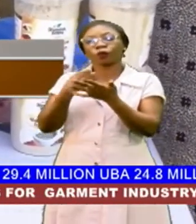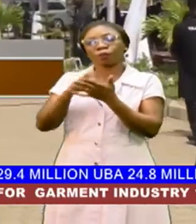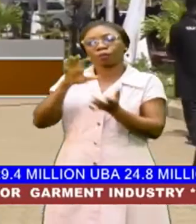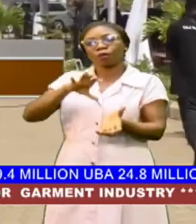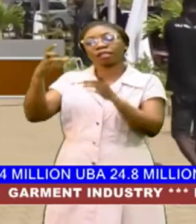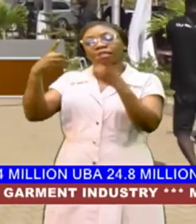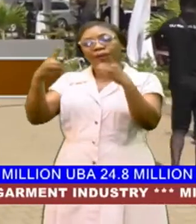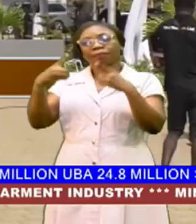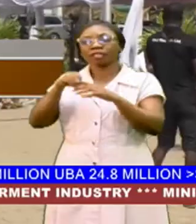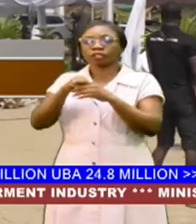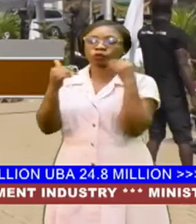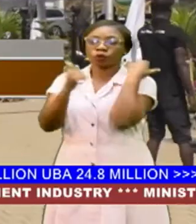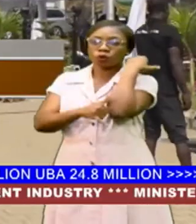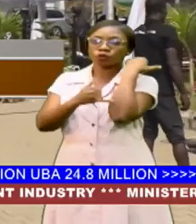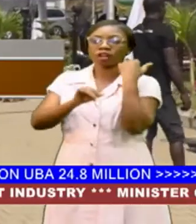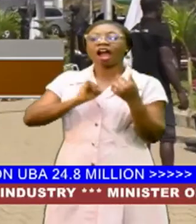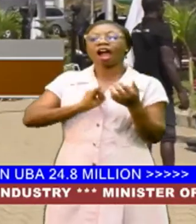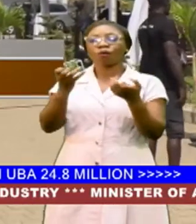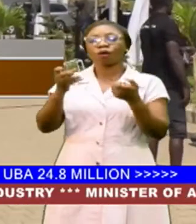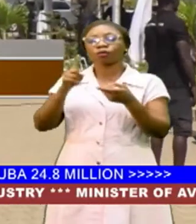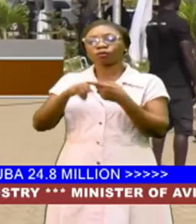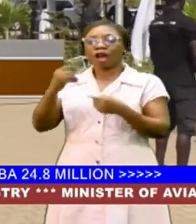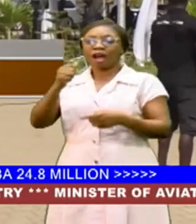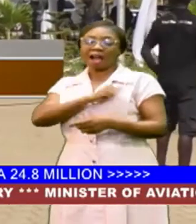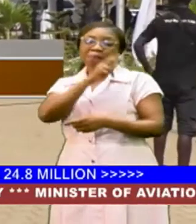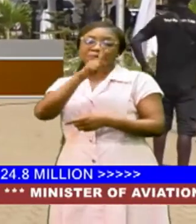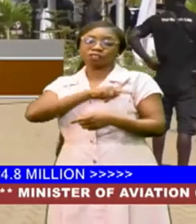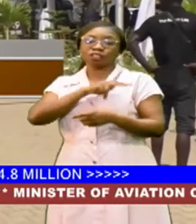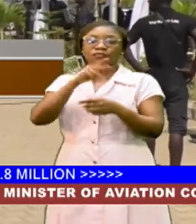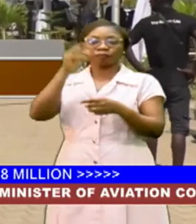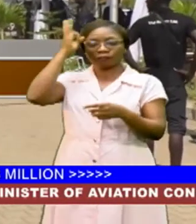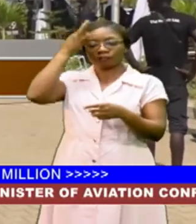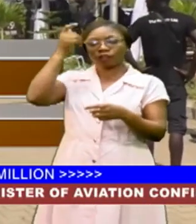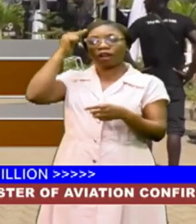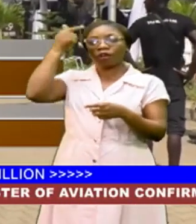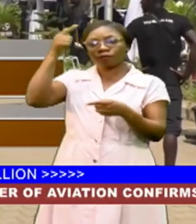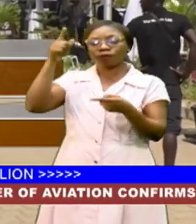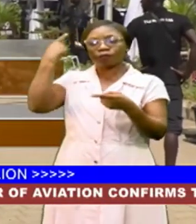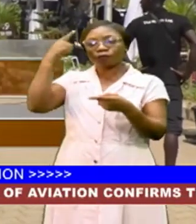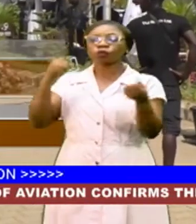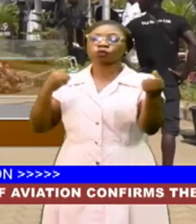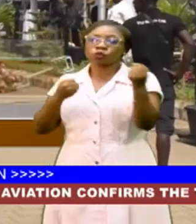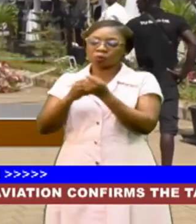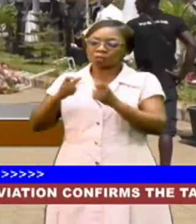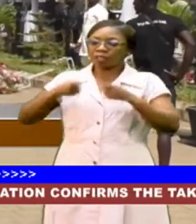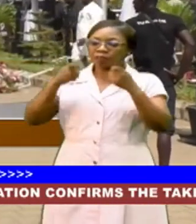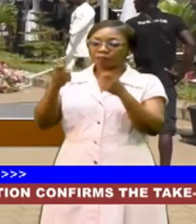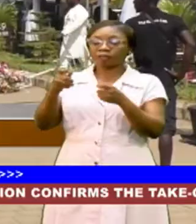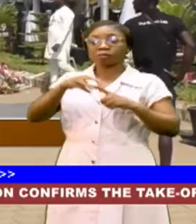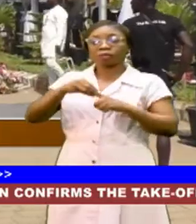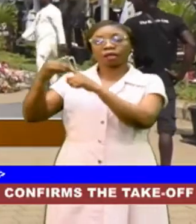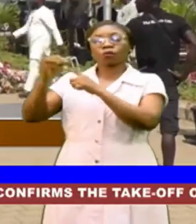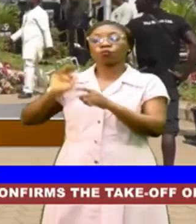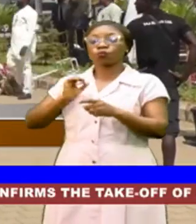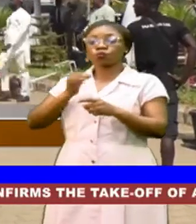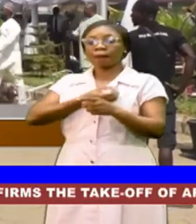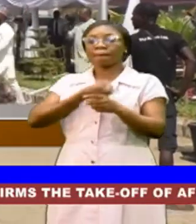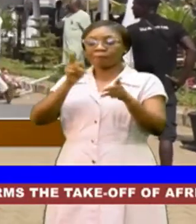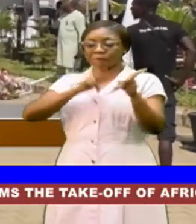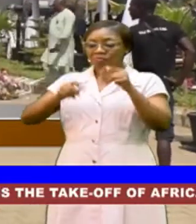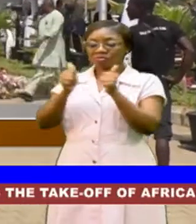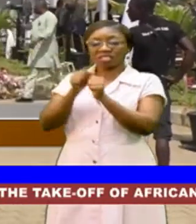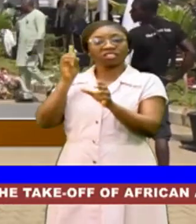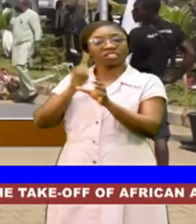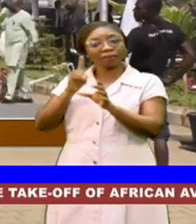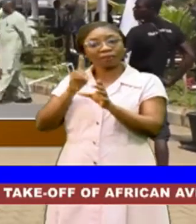country. I want to really appreciate federal government for the support of giving, especially we, people with disability. This is to